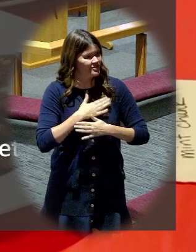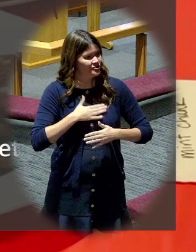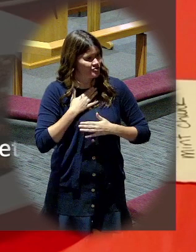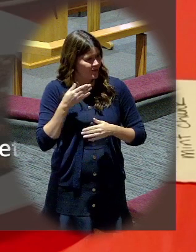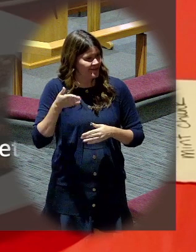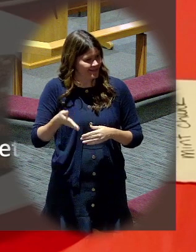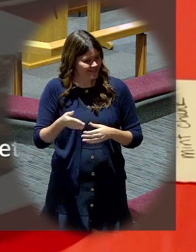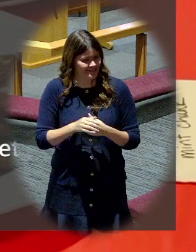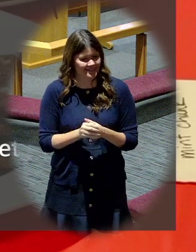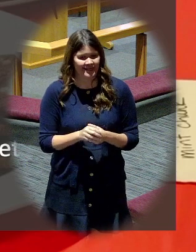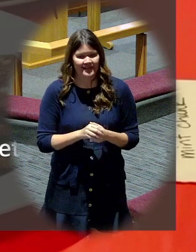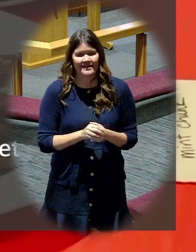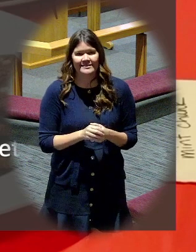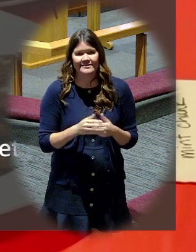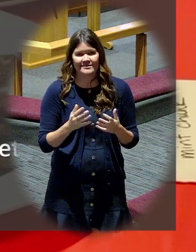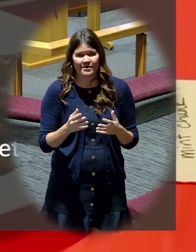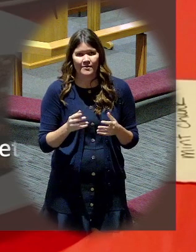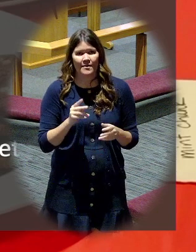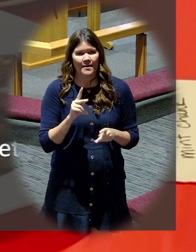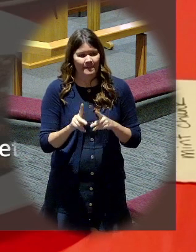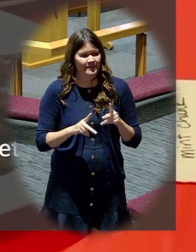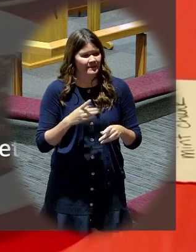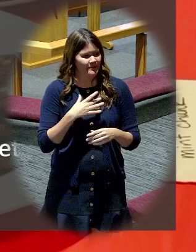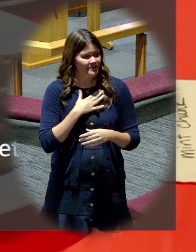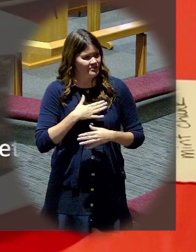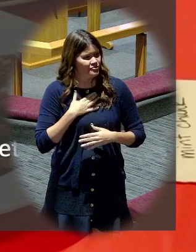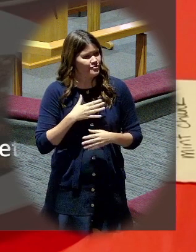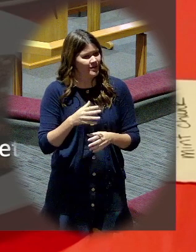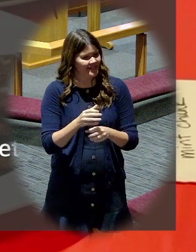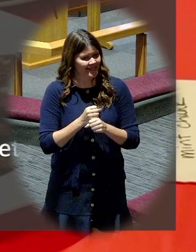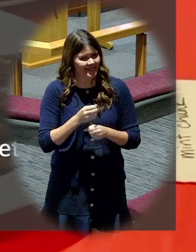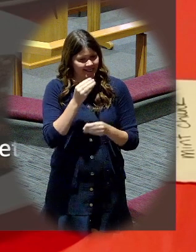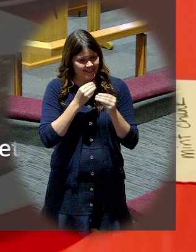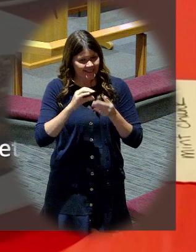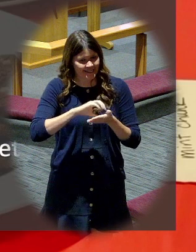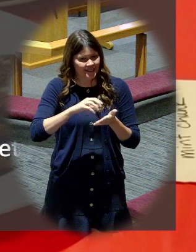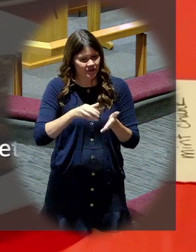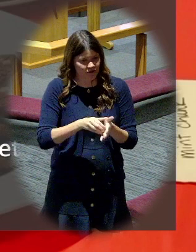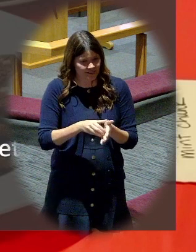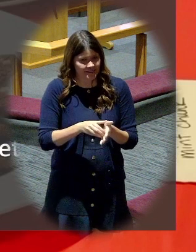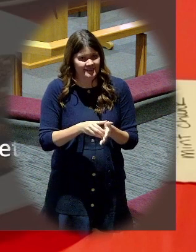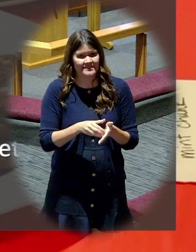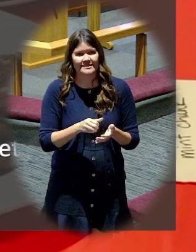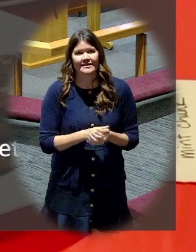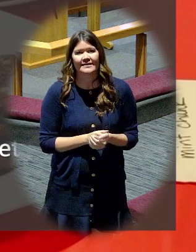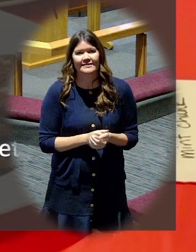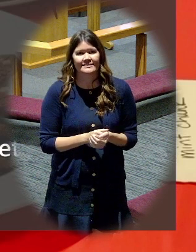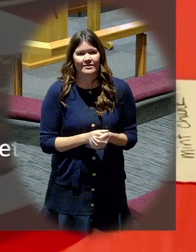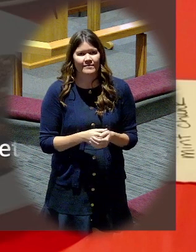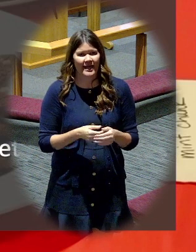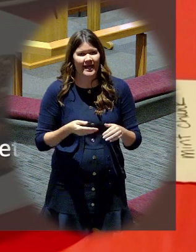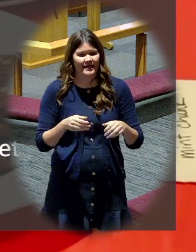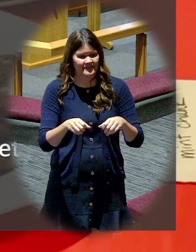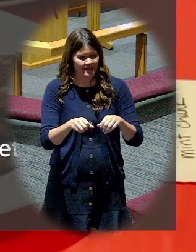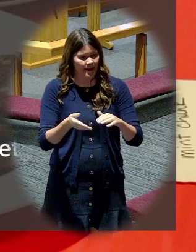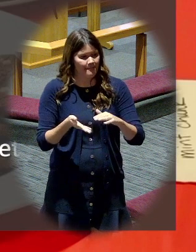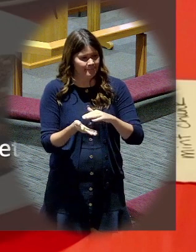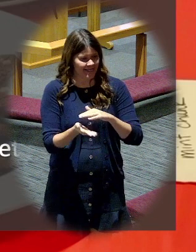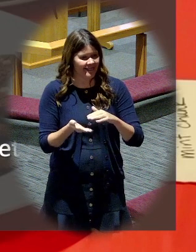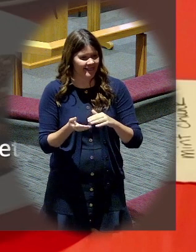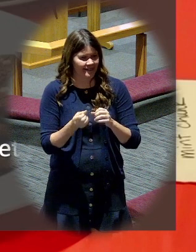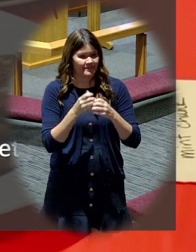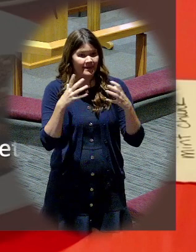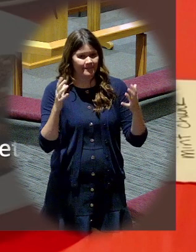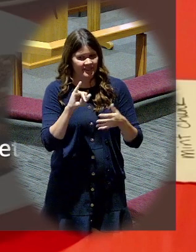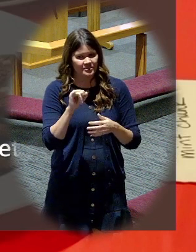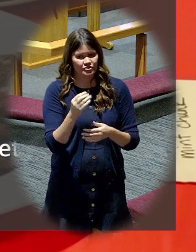And sometimes baking all of those dozens of cookies is quite a chore. And so let us do that